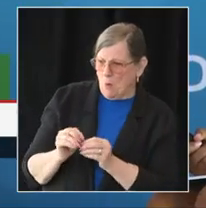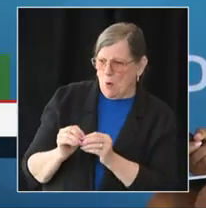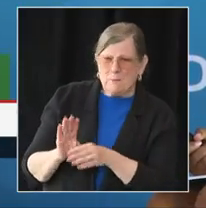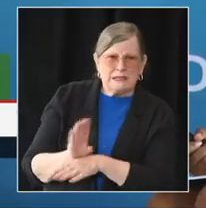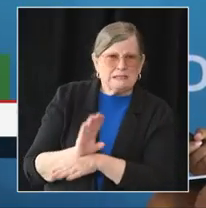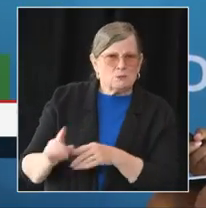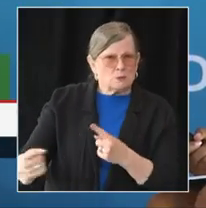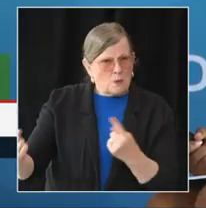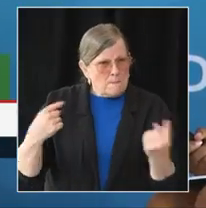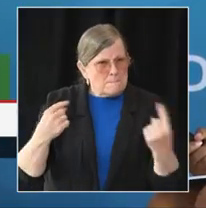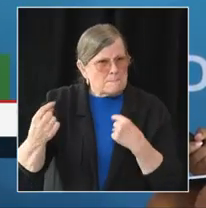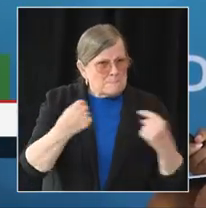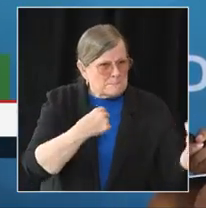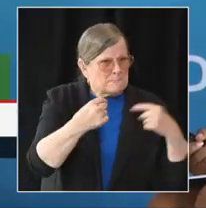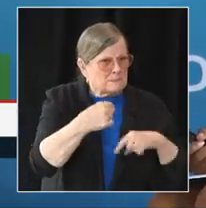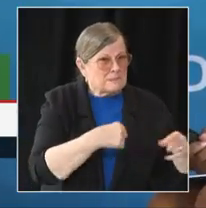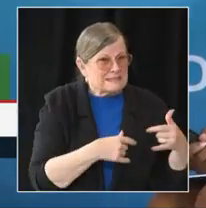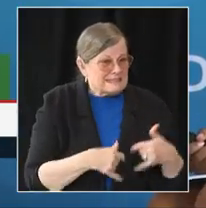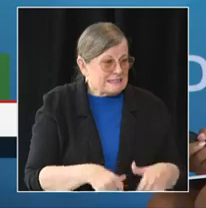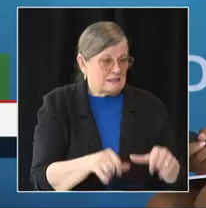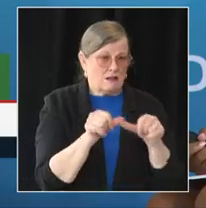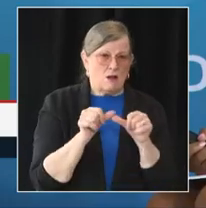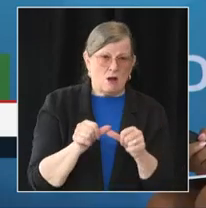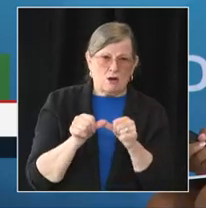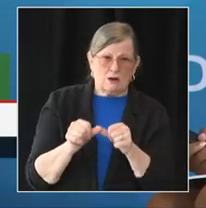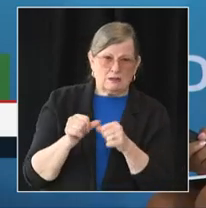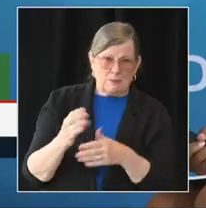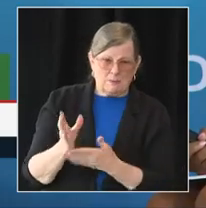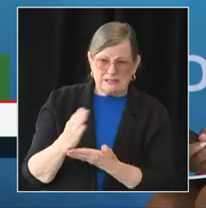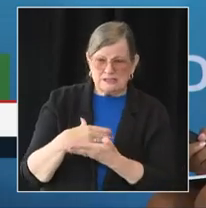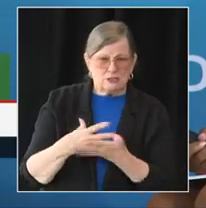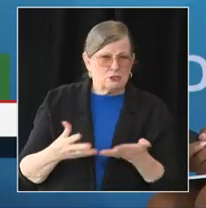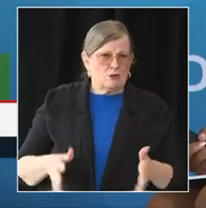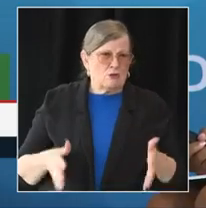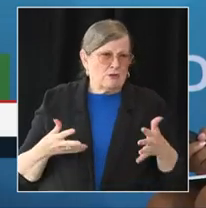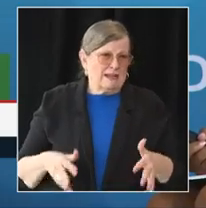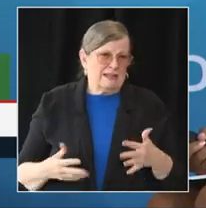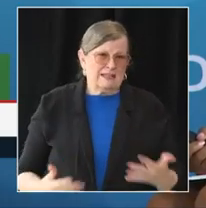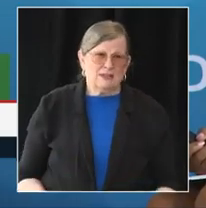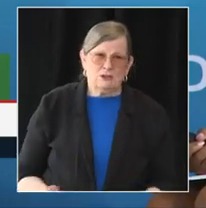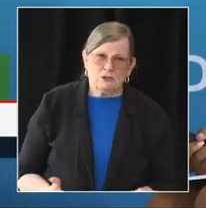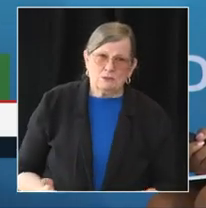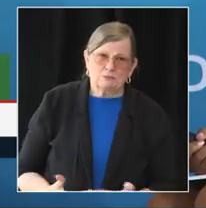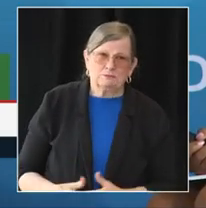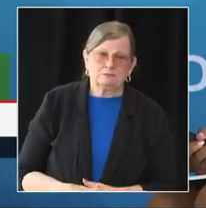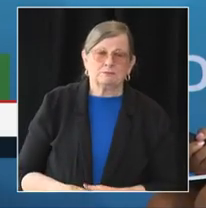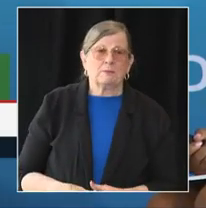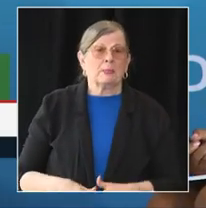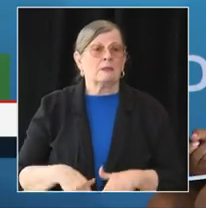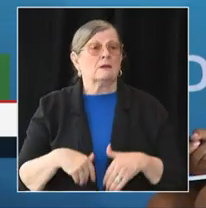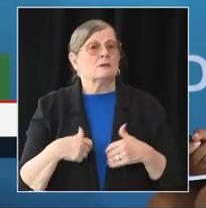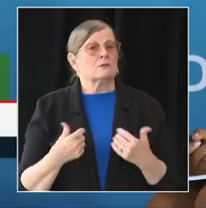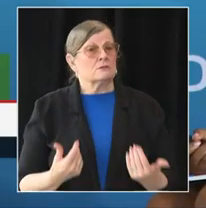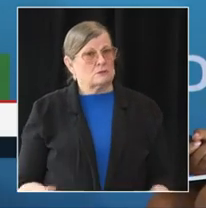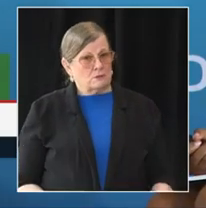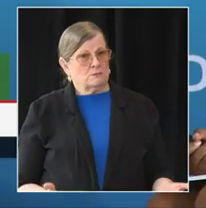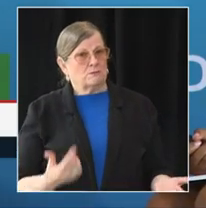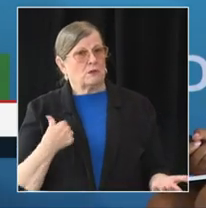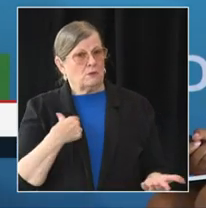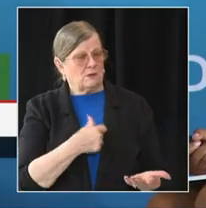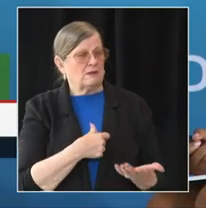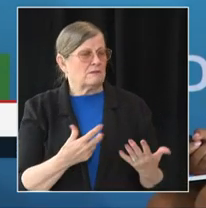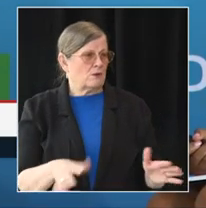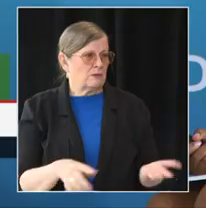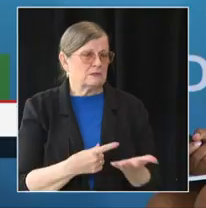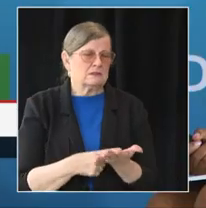on some things that have been long discussed by you and us. And we